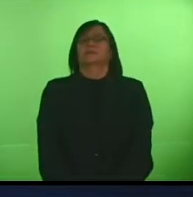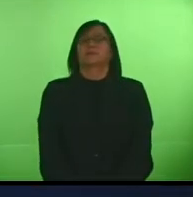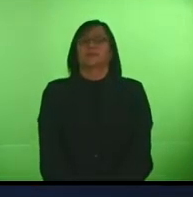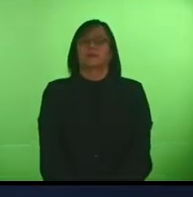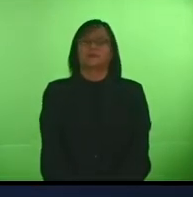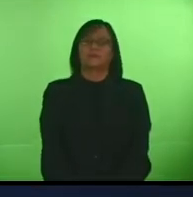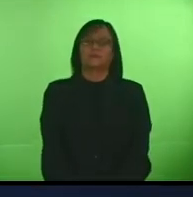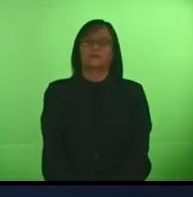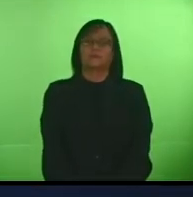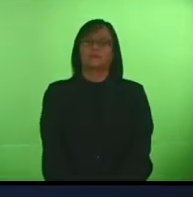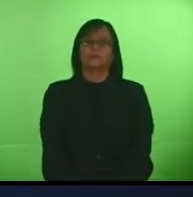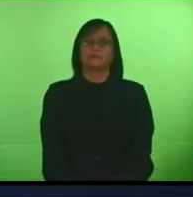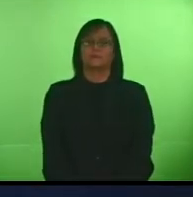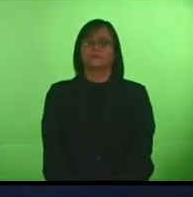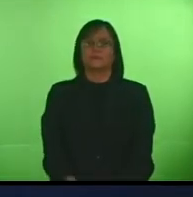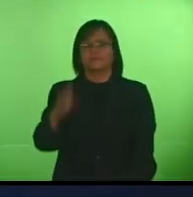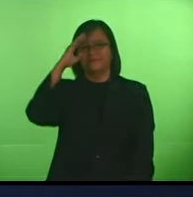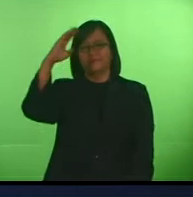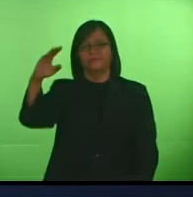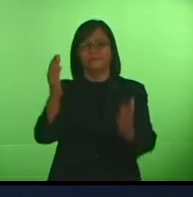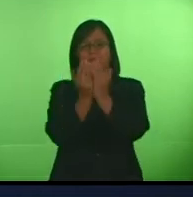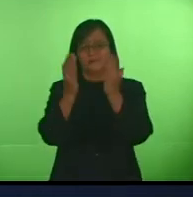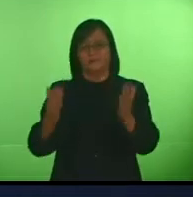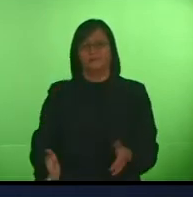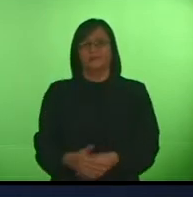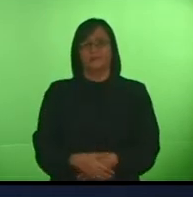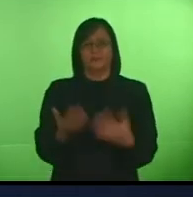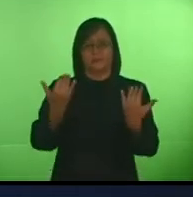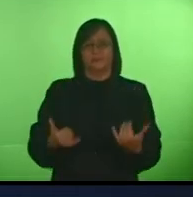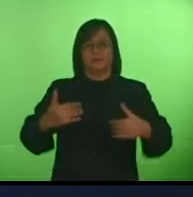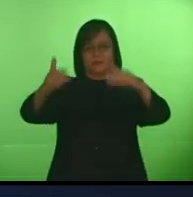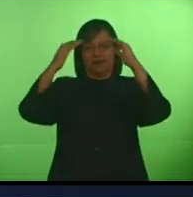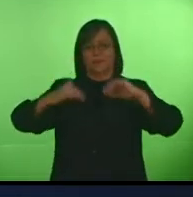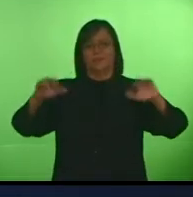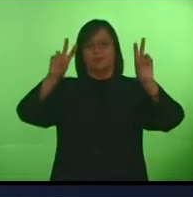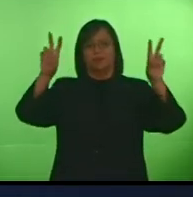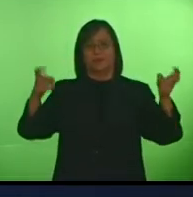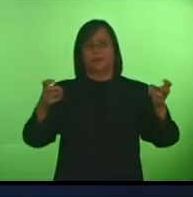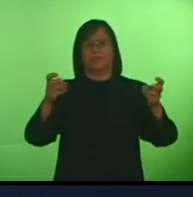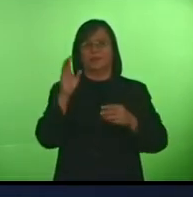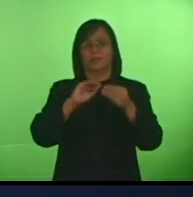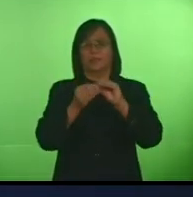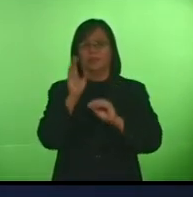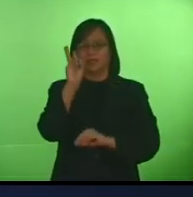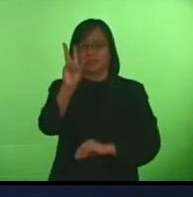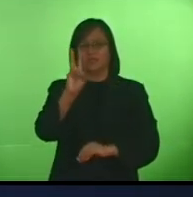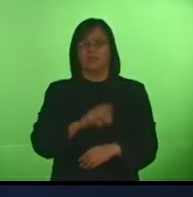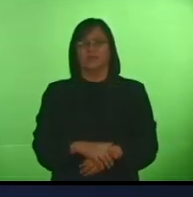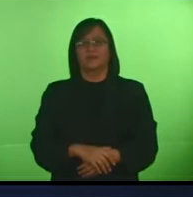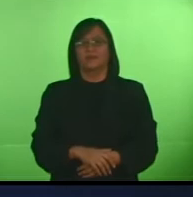Okay. Hello students, we have come to the next topic, which is topic 6, that